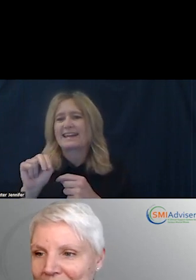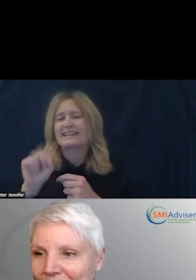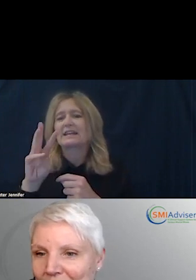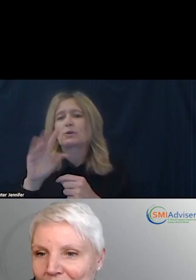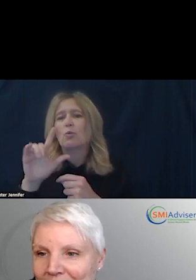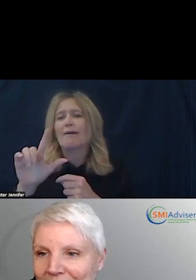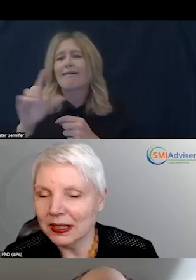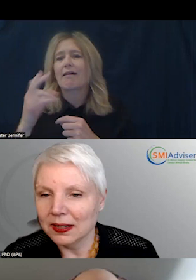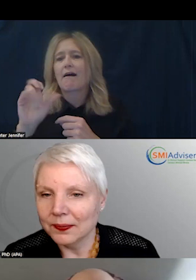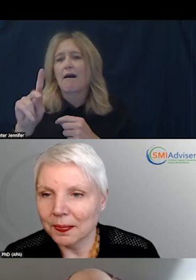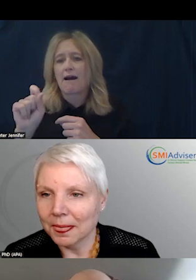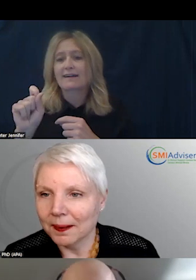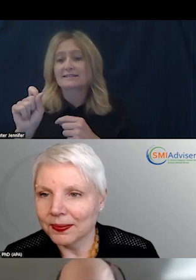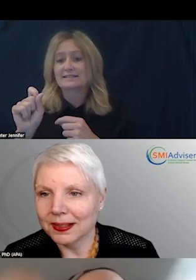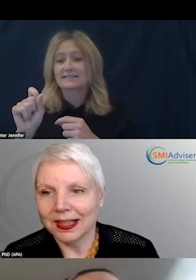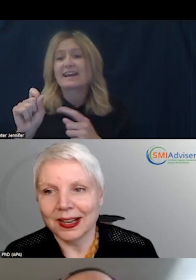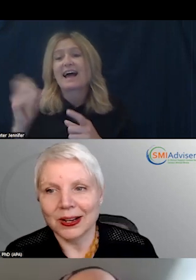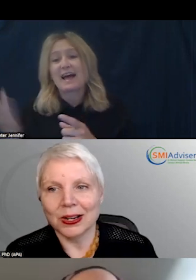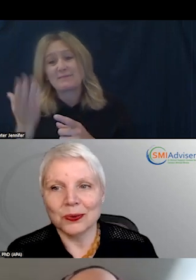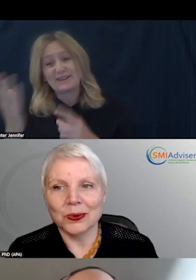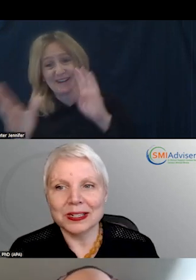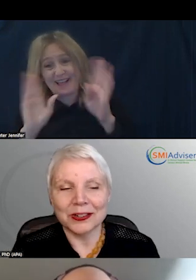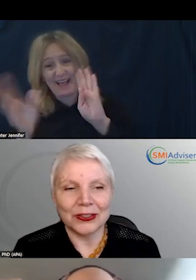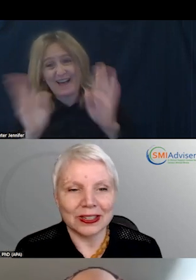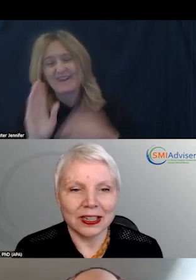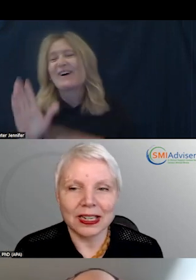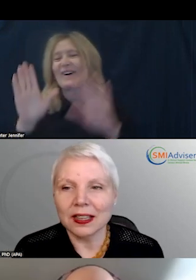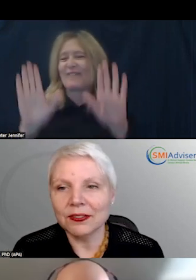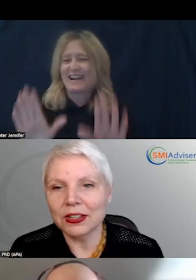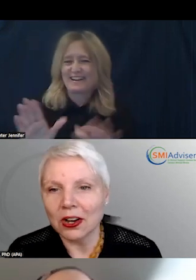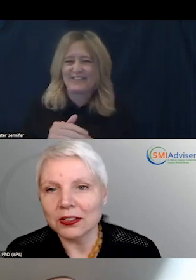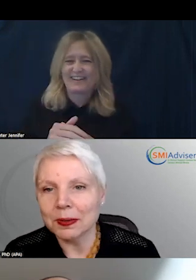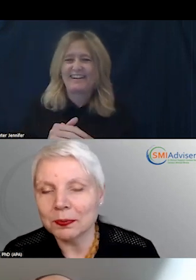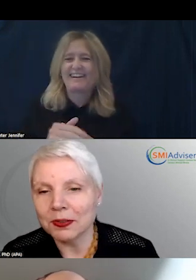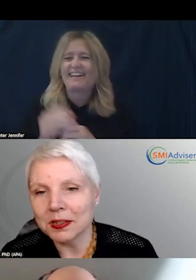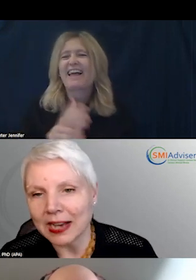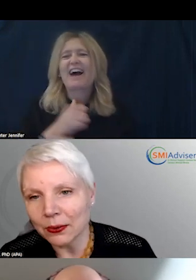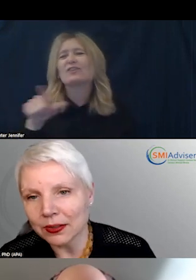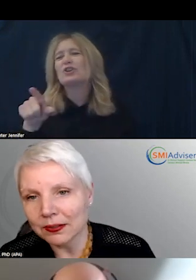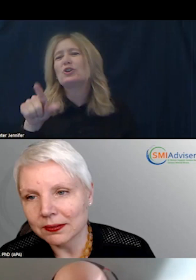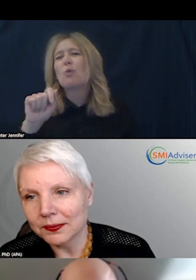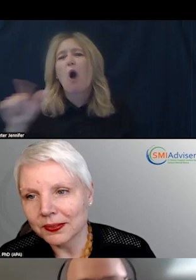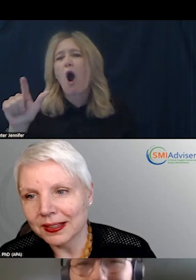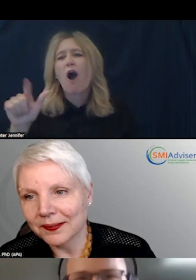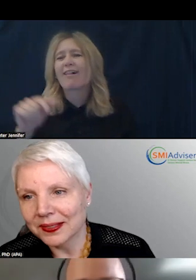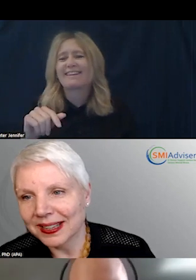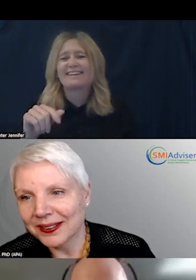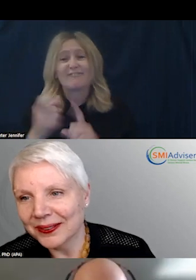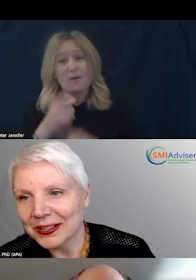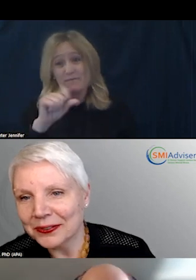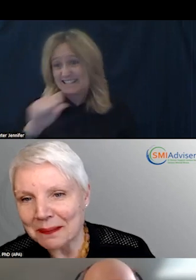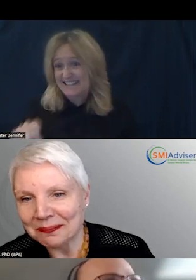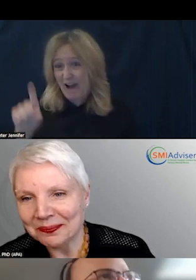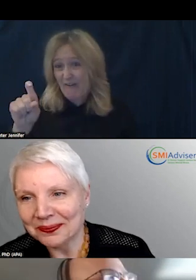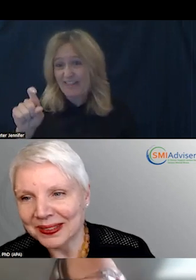bring Brandon forward. I'm here, y'all. Oh, wonderful. And I love the y'all. You must be from the South.